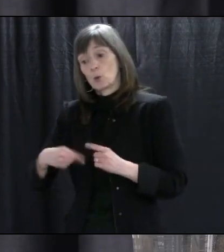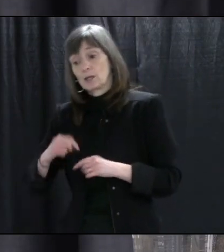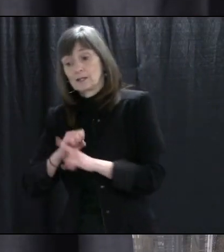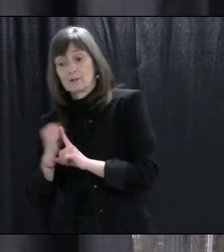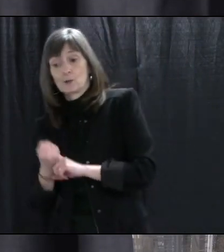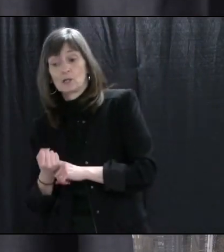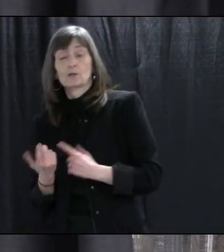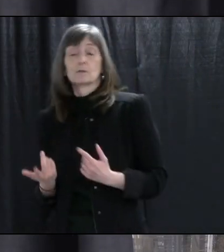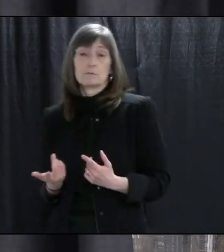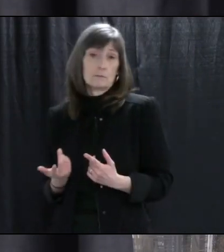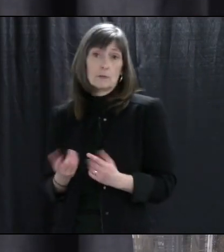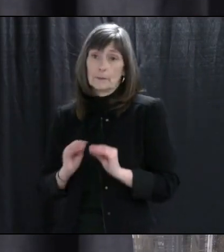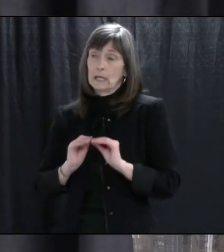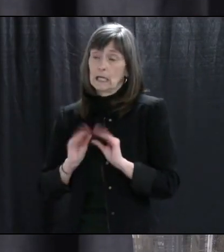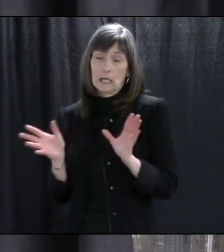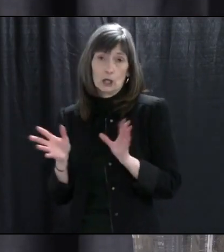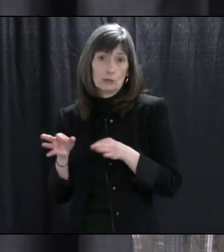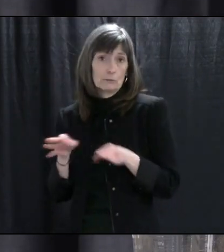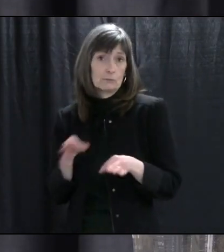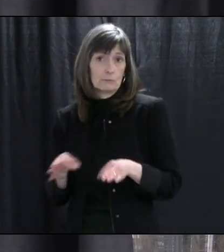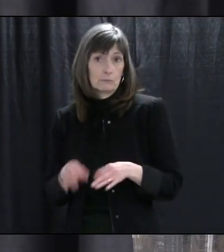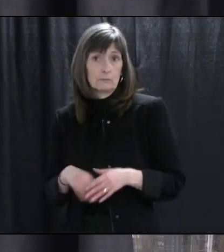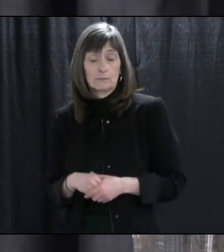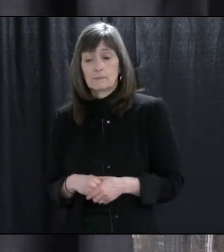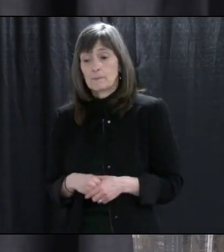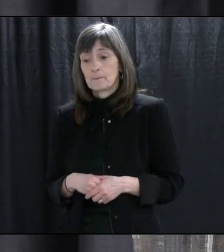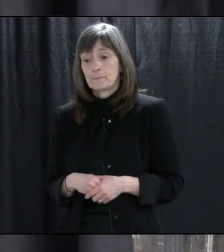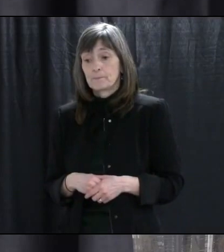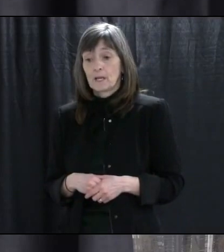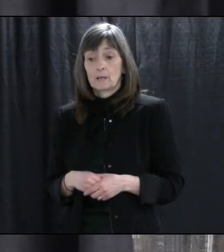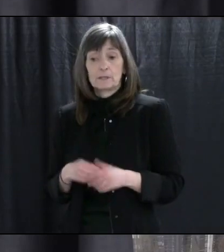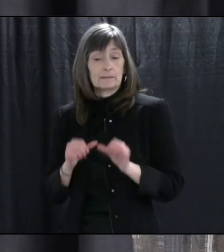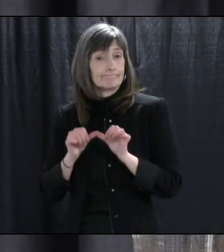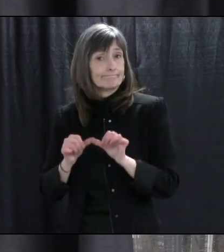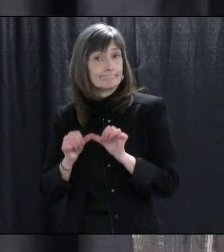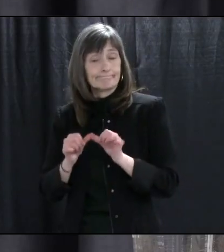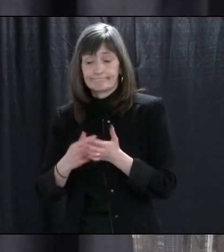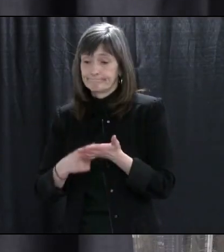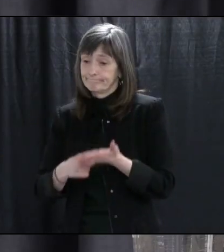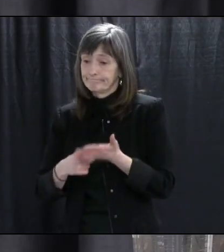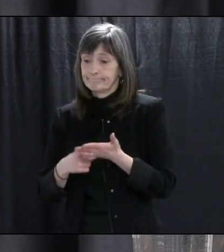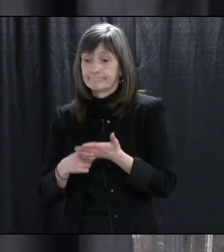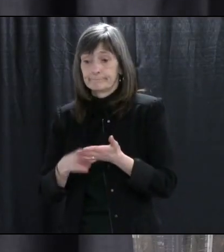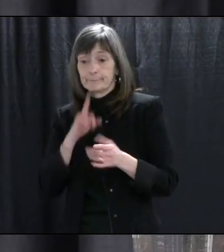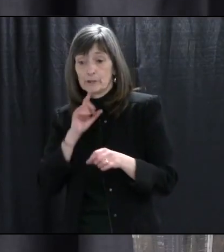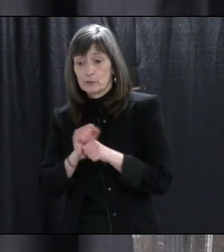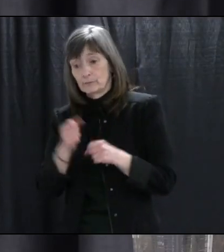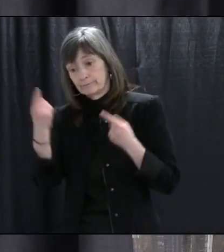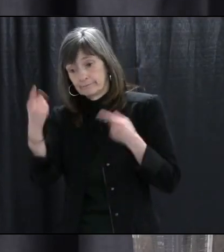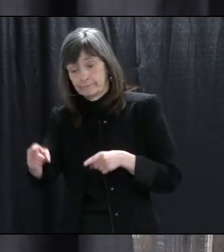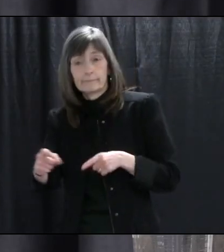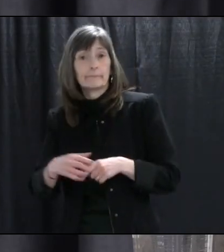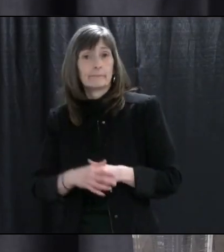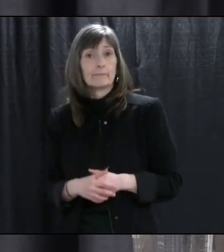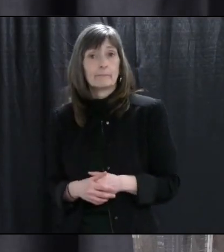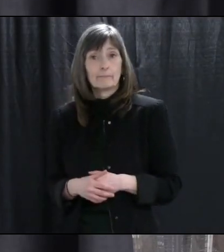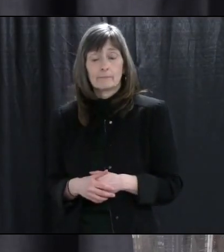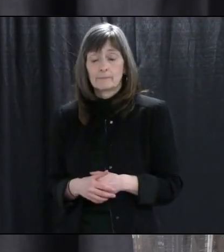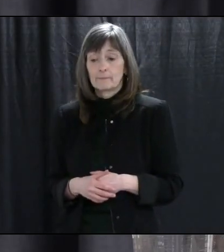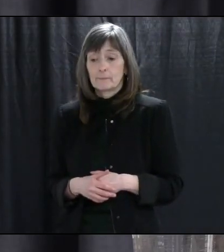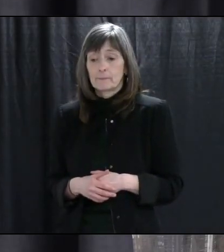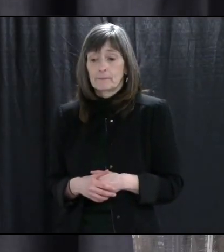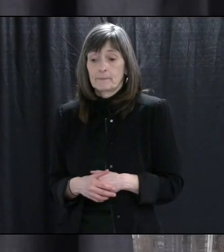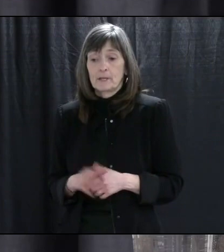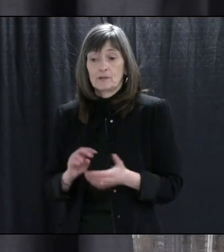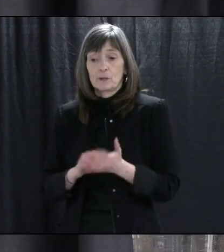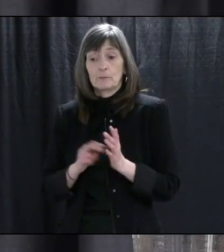what circumstances. And it has been a discussion point to make sure we're all on the same page so that